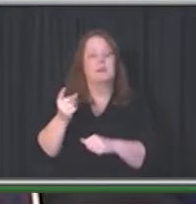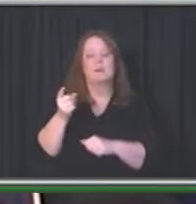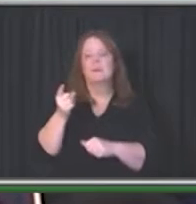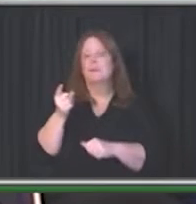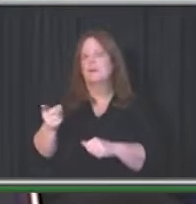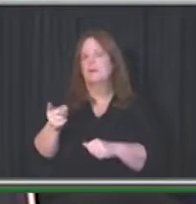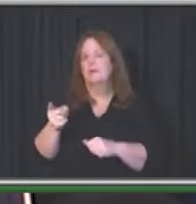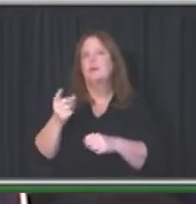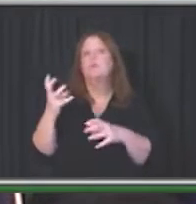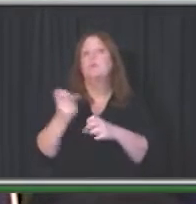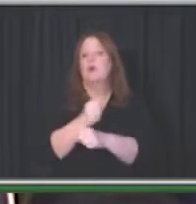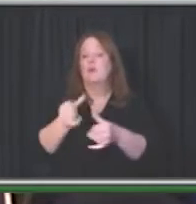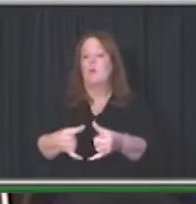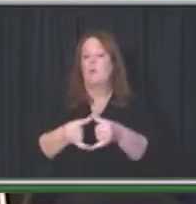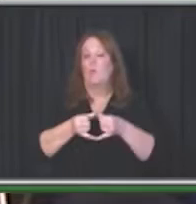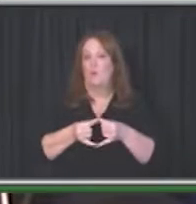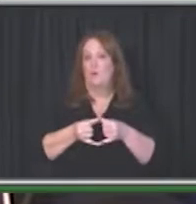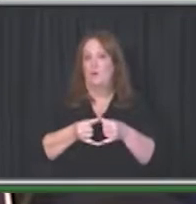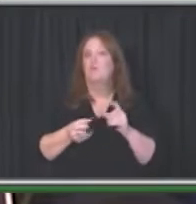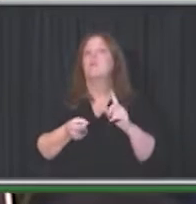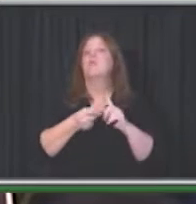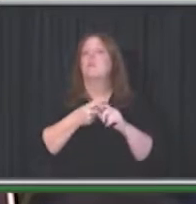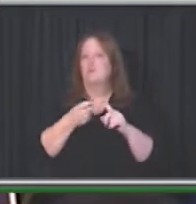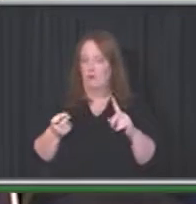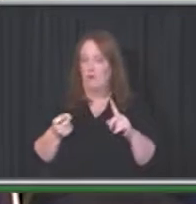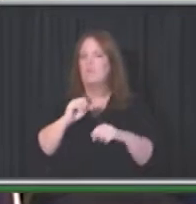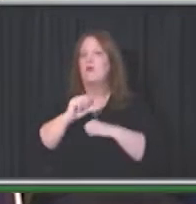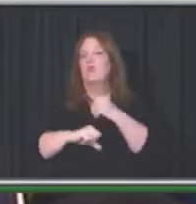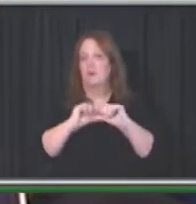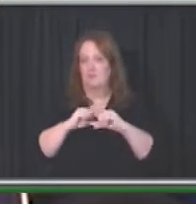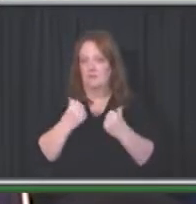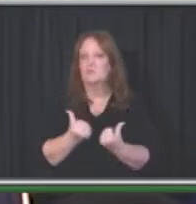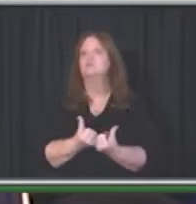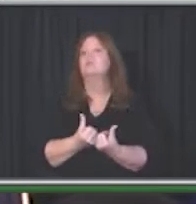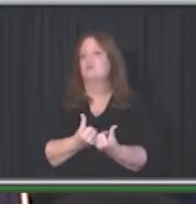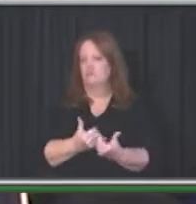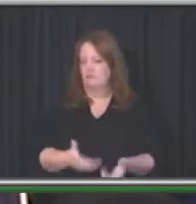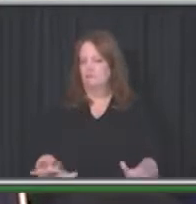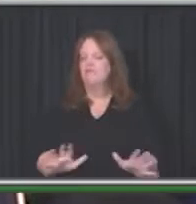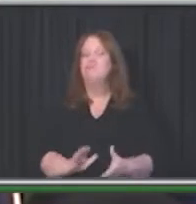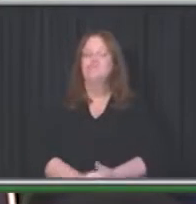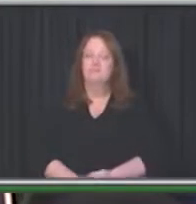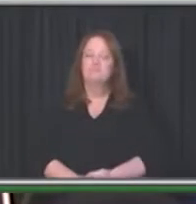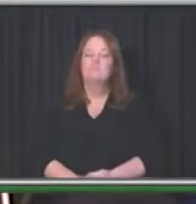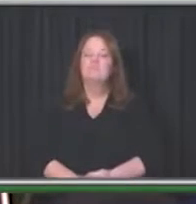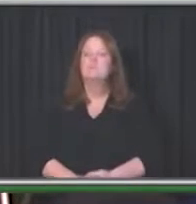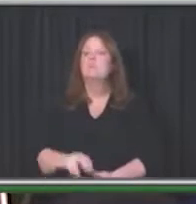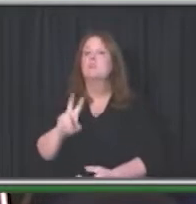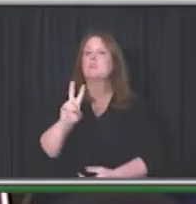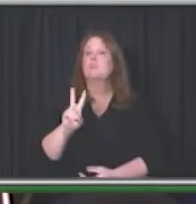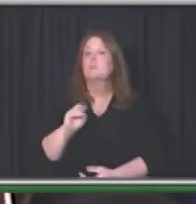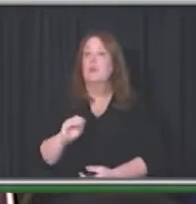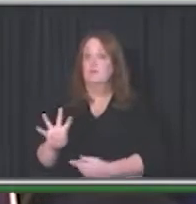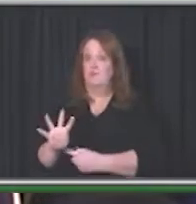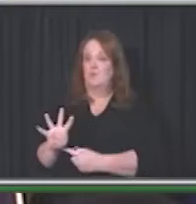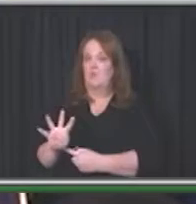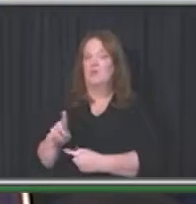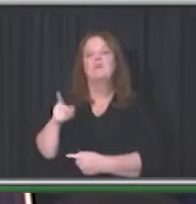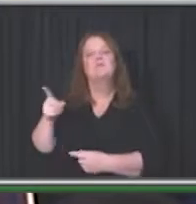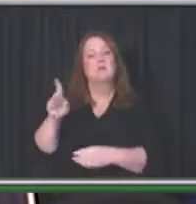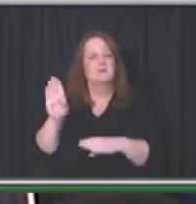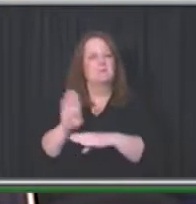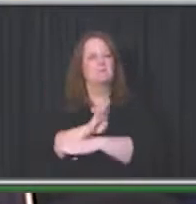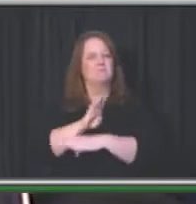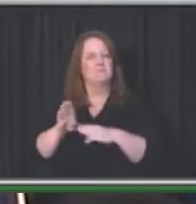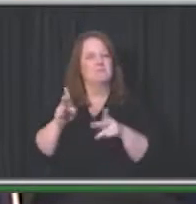Alum Award from the Alumni Association. In 2004, he was the Businessman